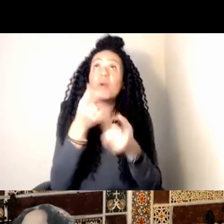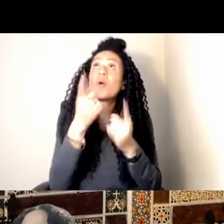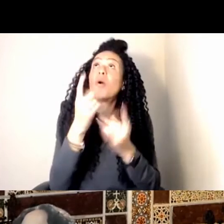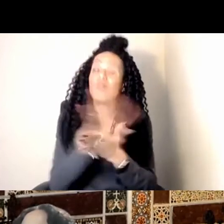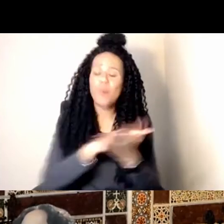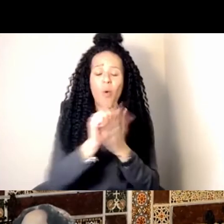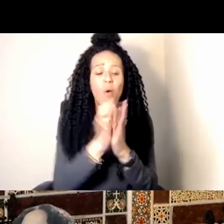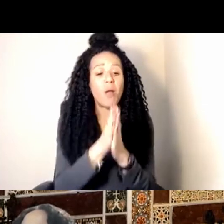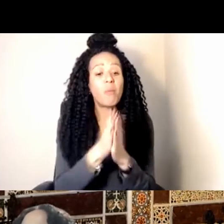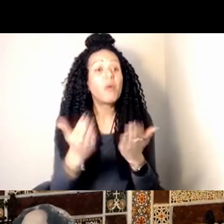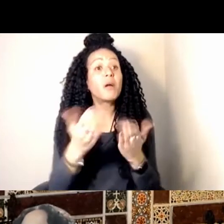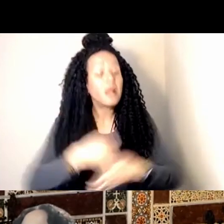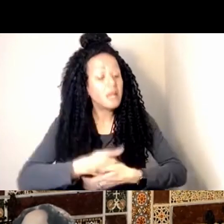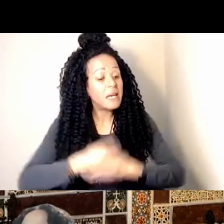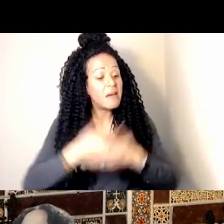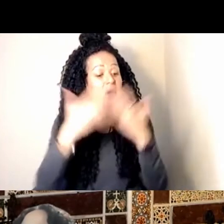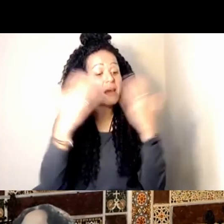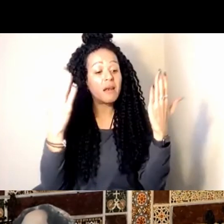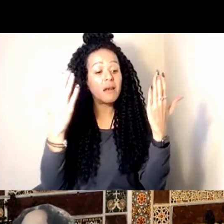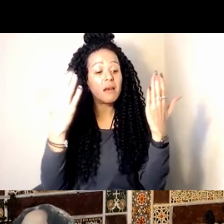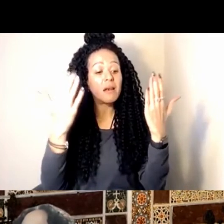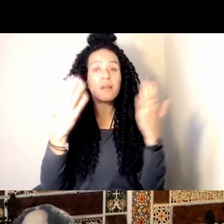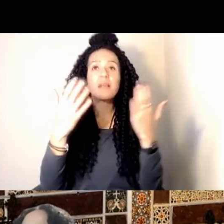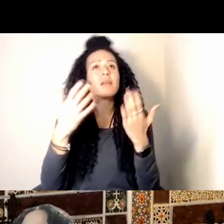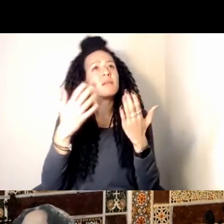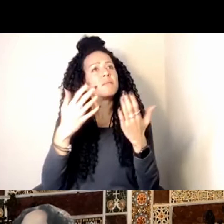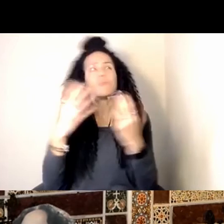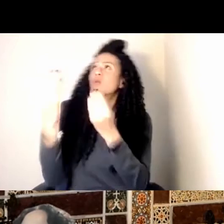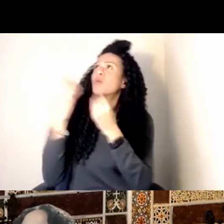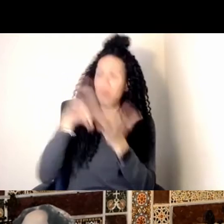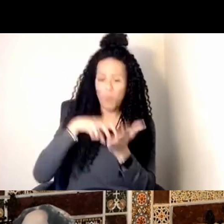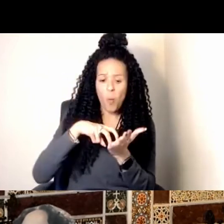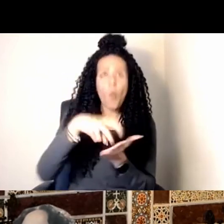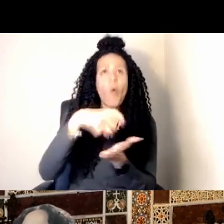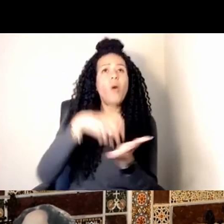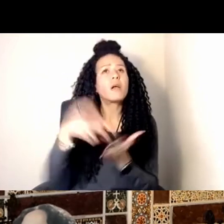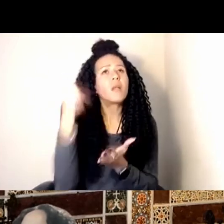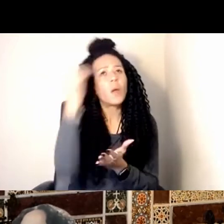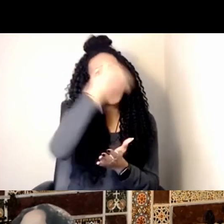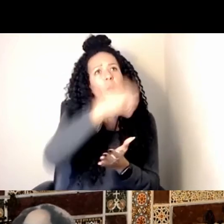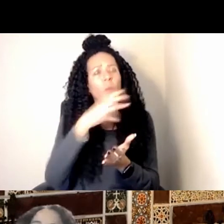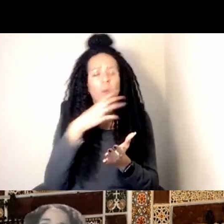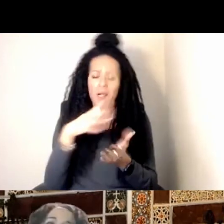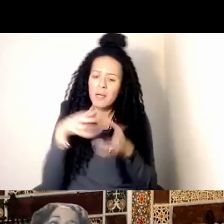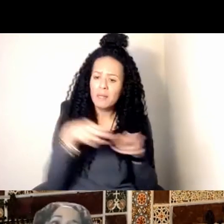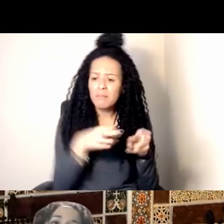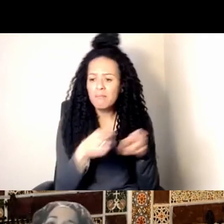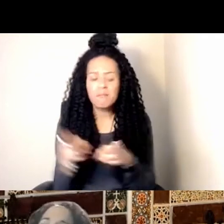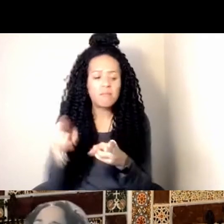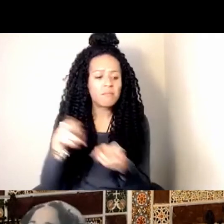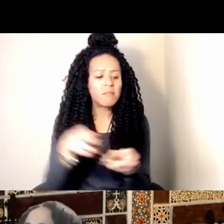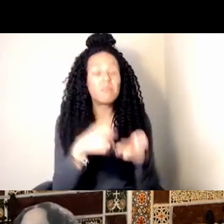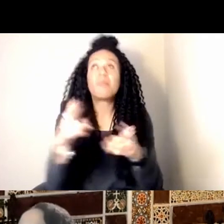book and day and walk in wisdom's pleasant way.